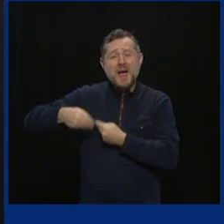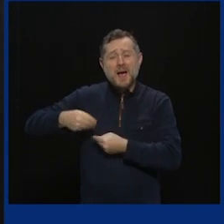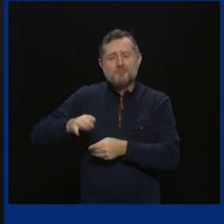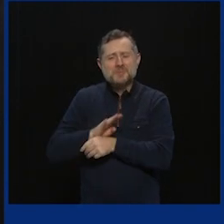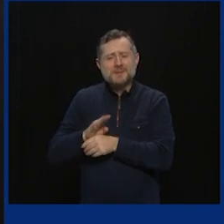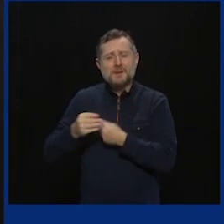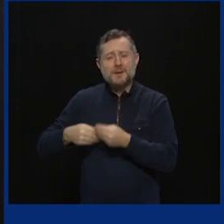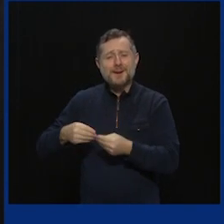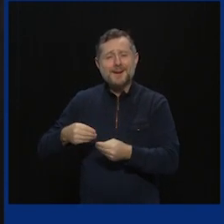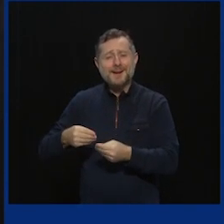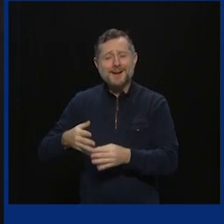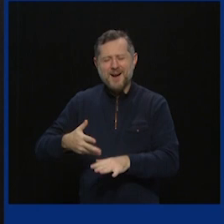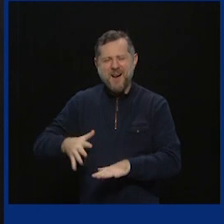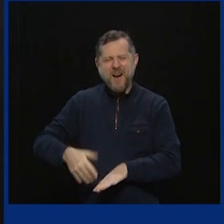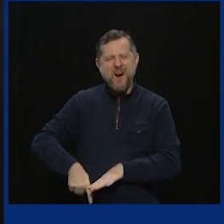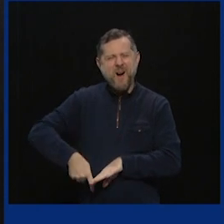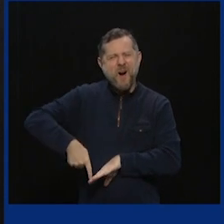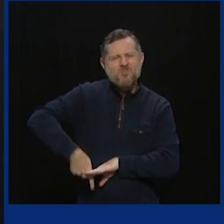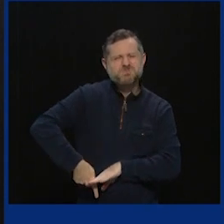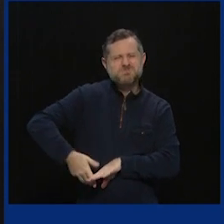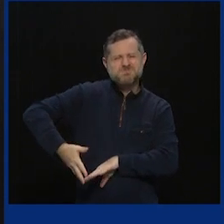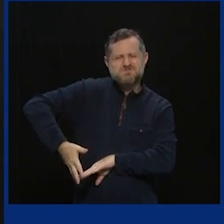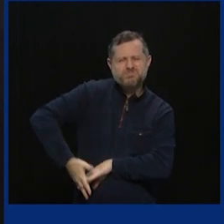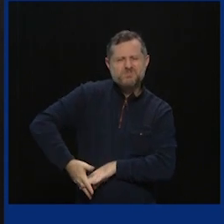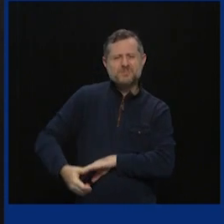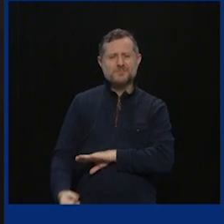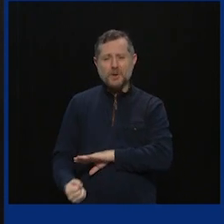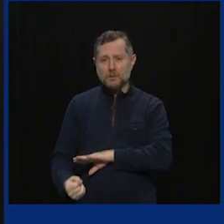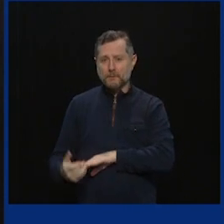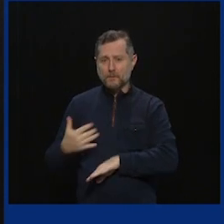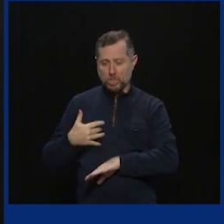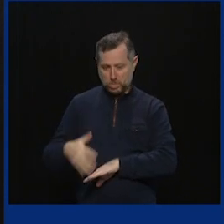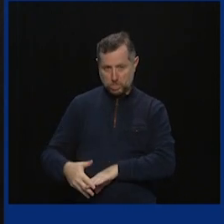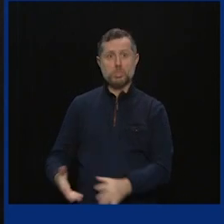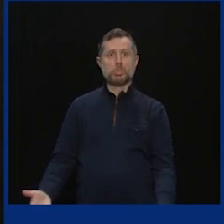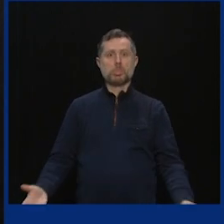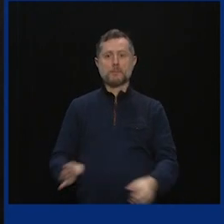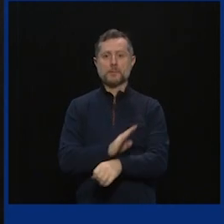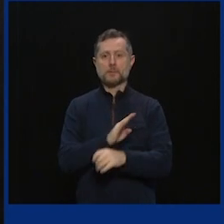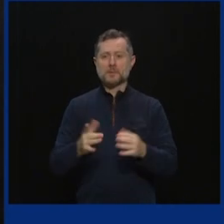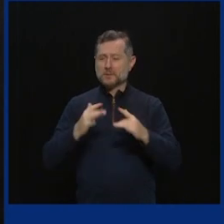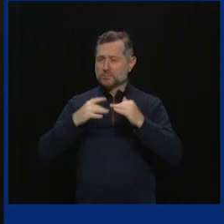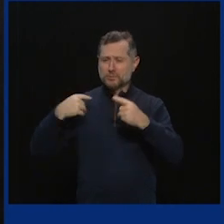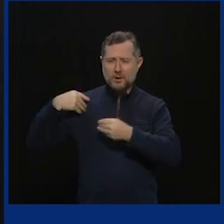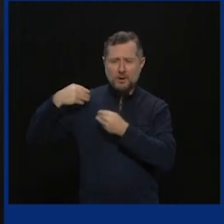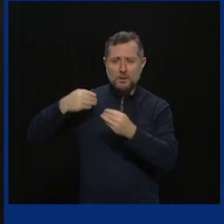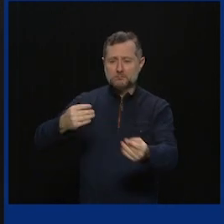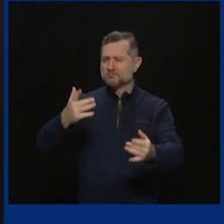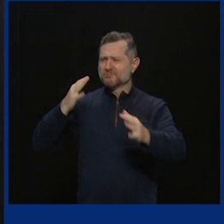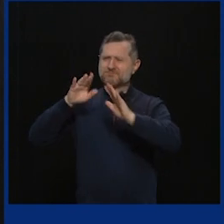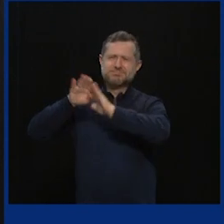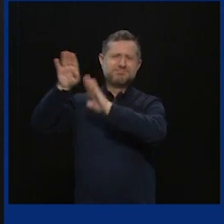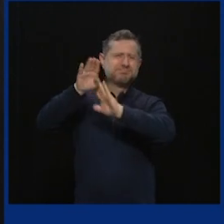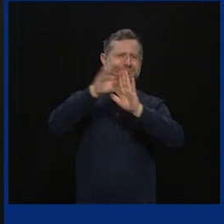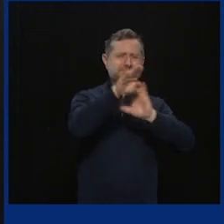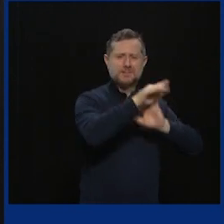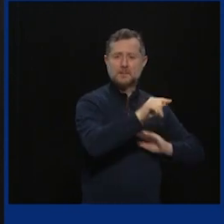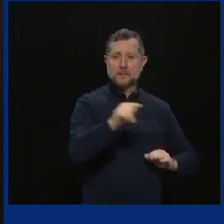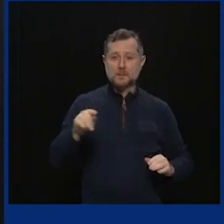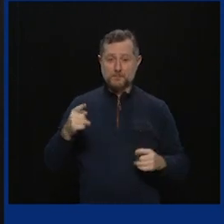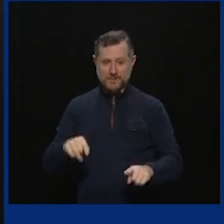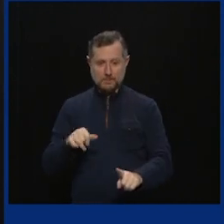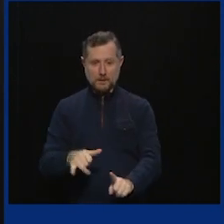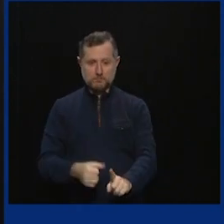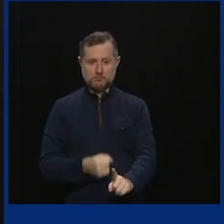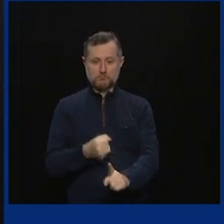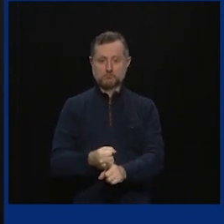this community so incredibly interesting and fascinating, a place you'll want to come to, and you're just thinking, can I just hang on a little bit